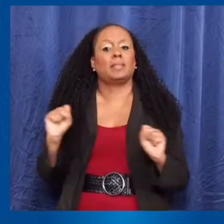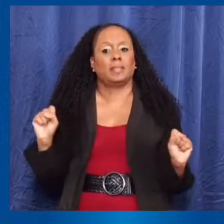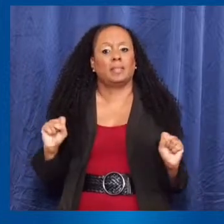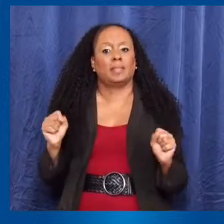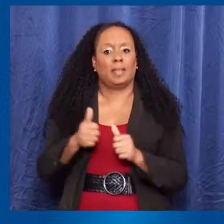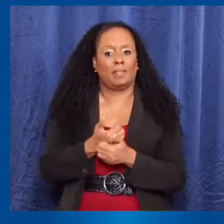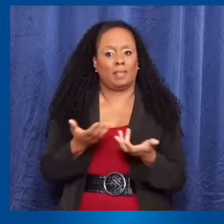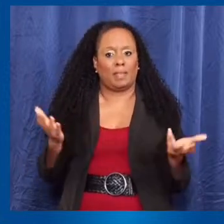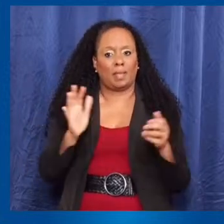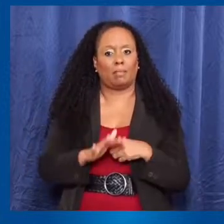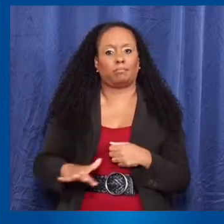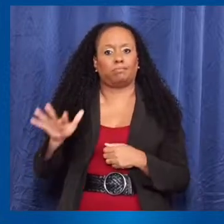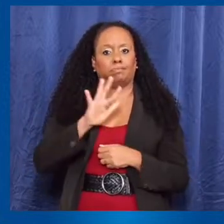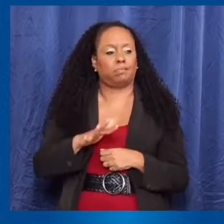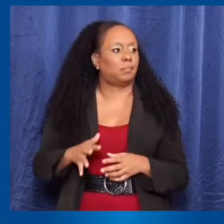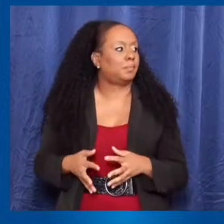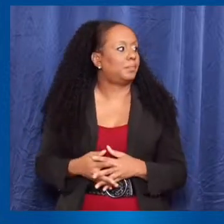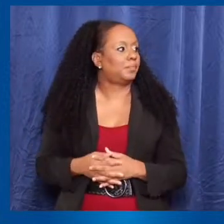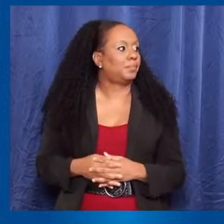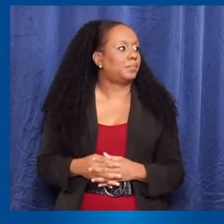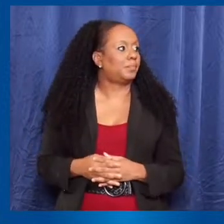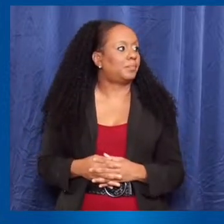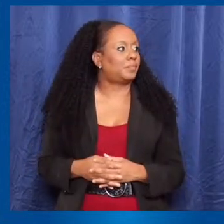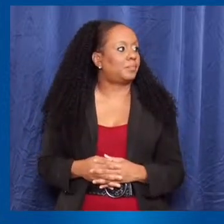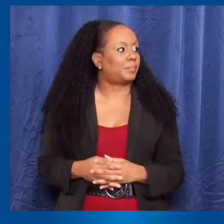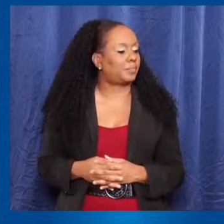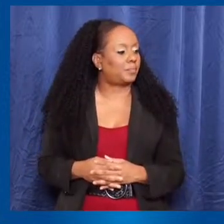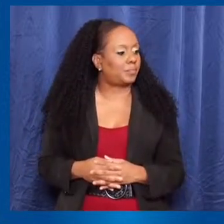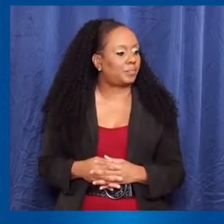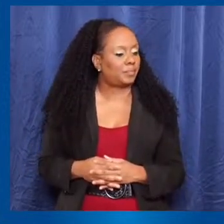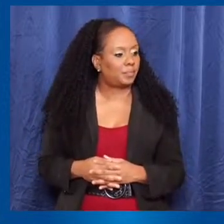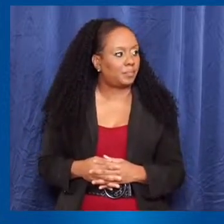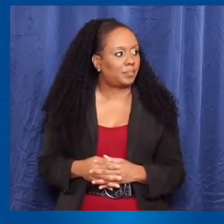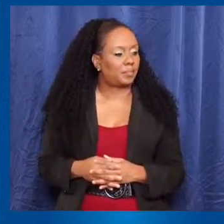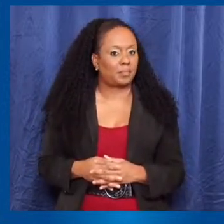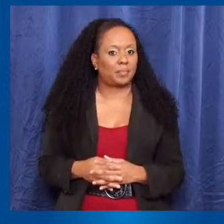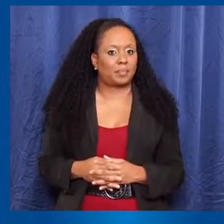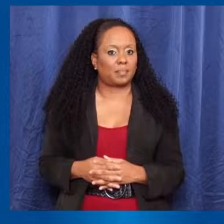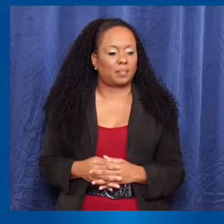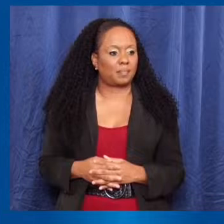biodiversity and to save the soils. And if I can say,